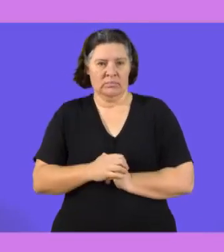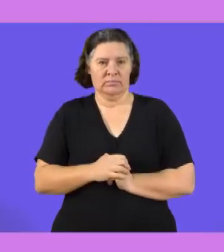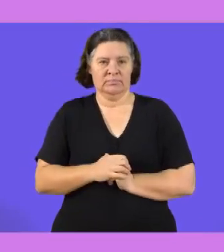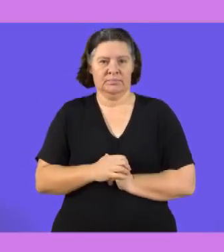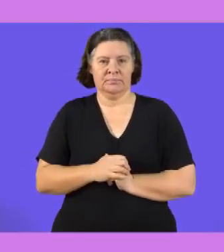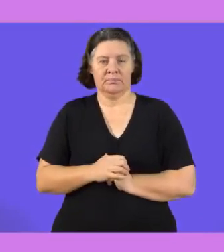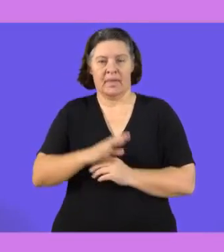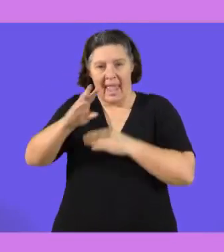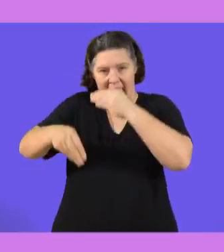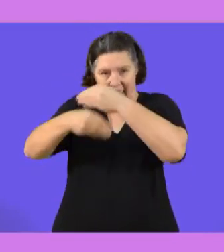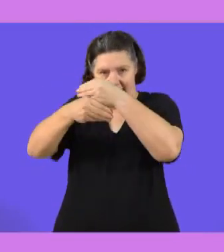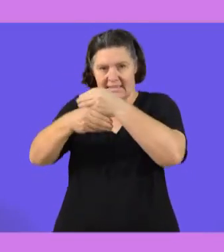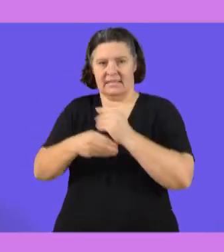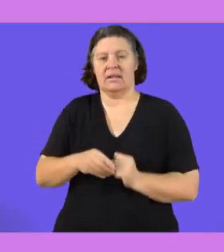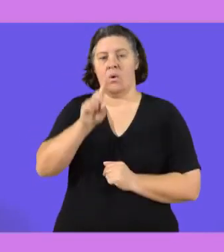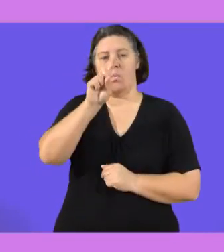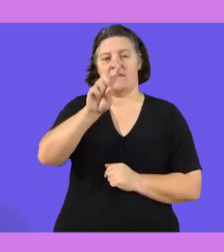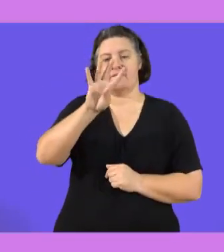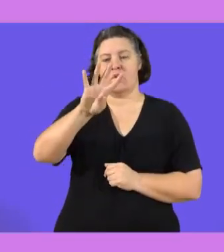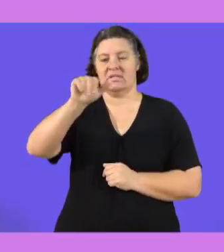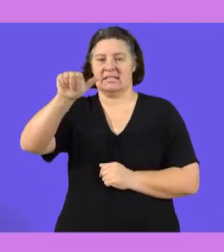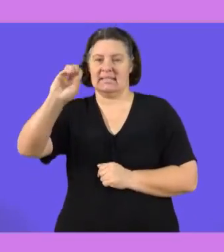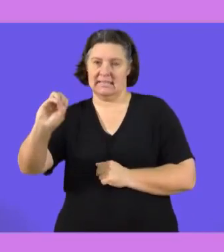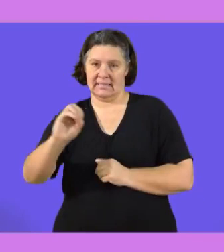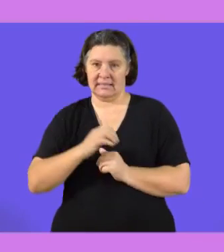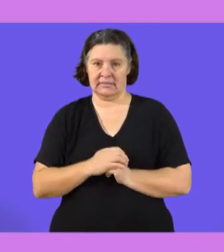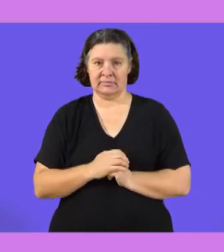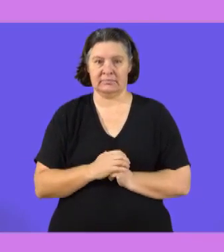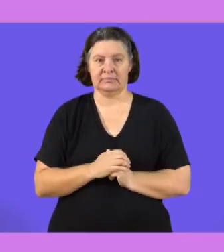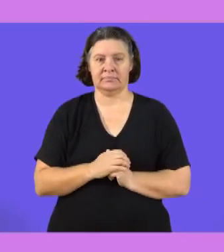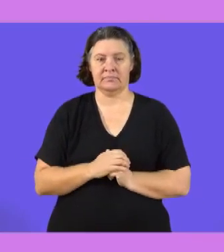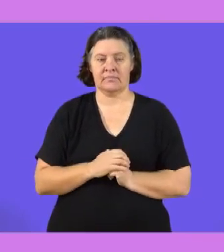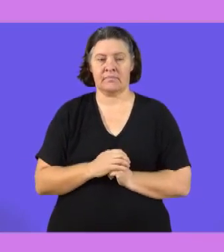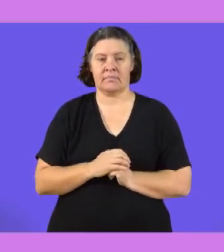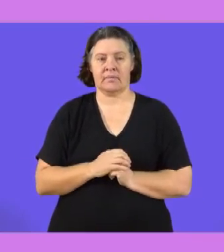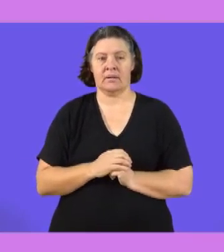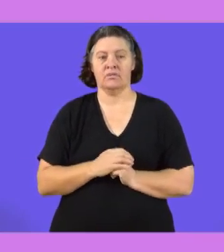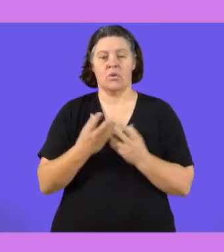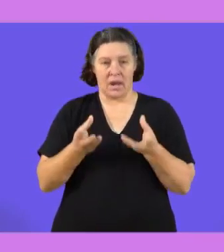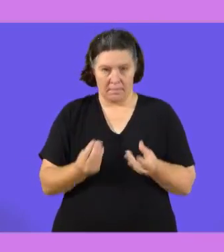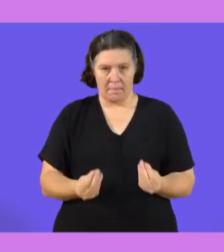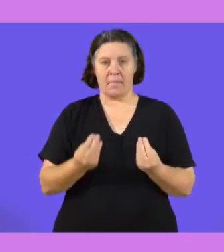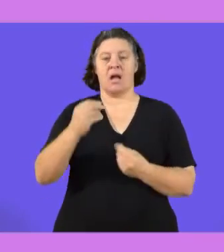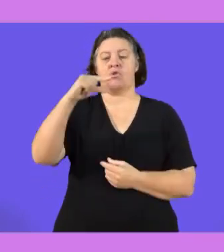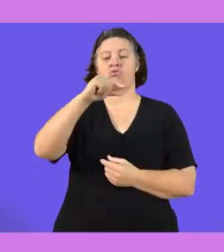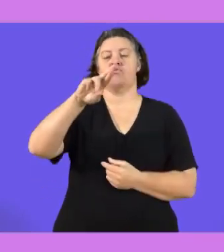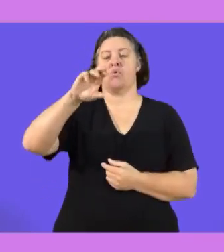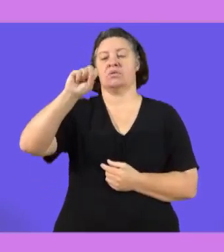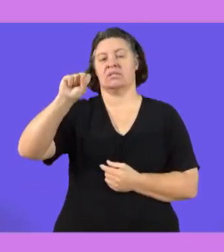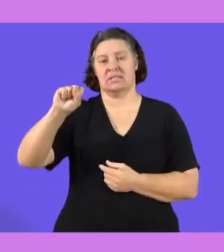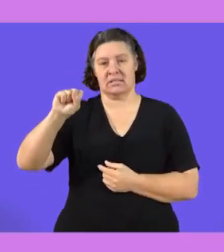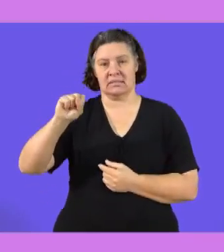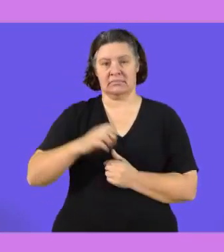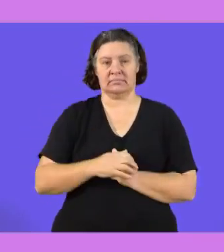5,344 plus I'll take the 1,460 to get his gross income. So it is